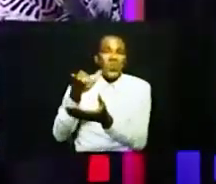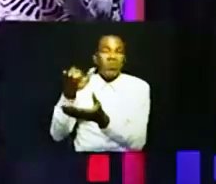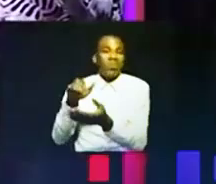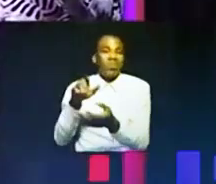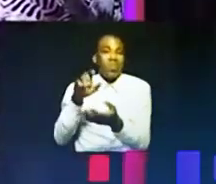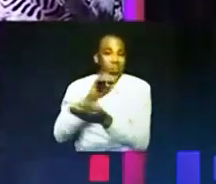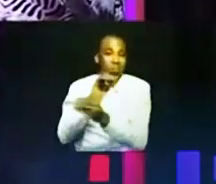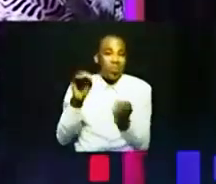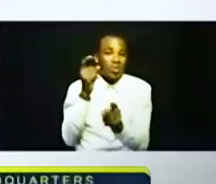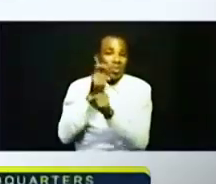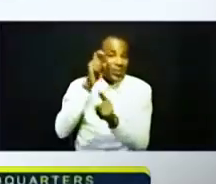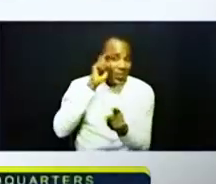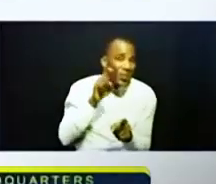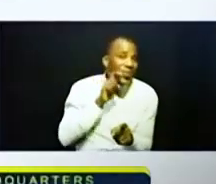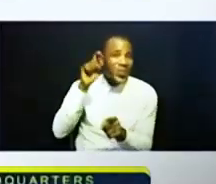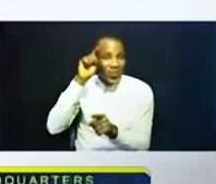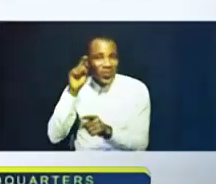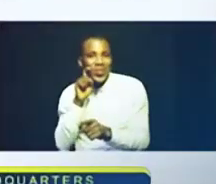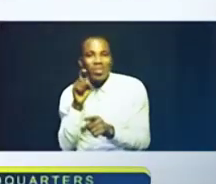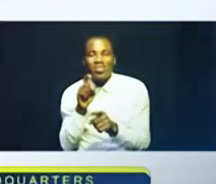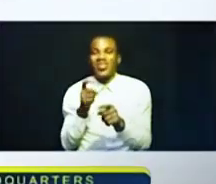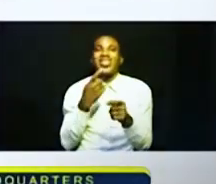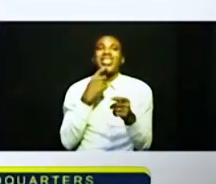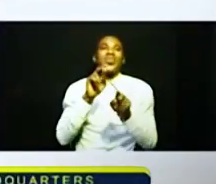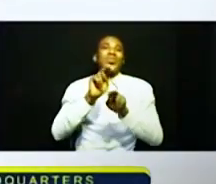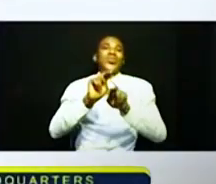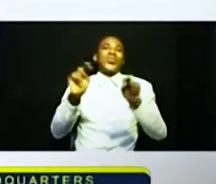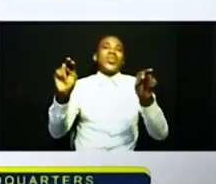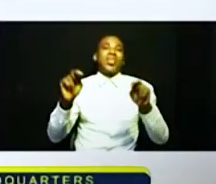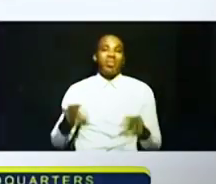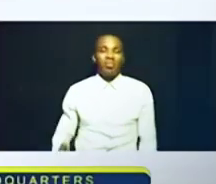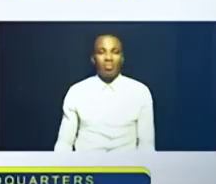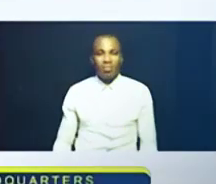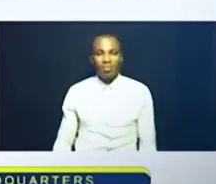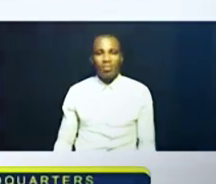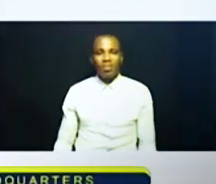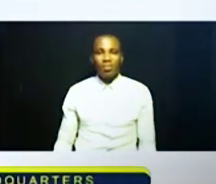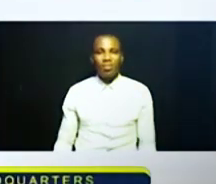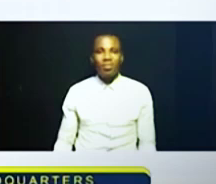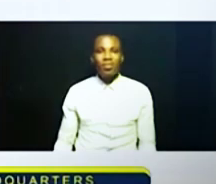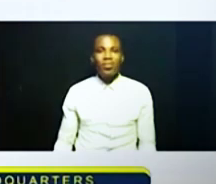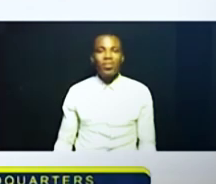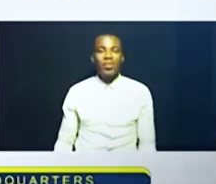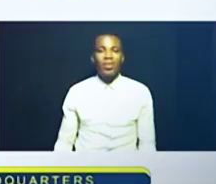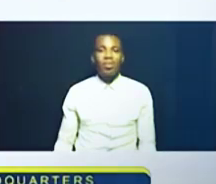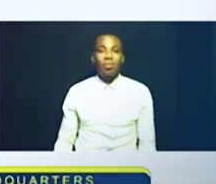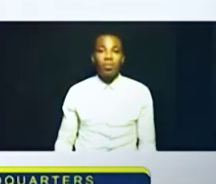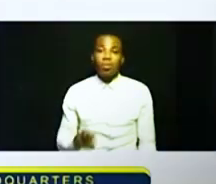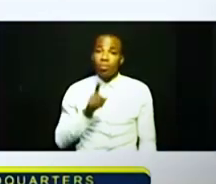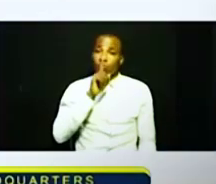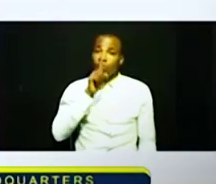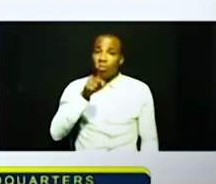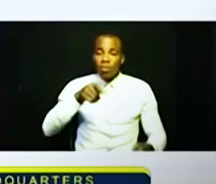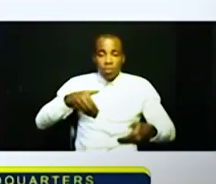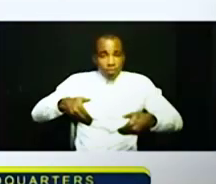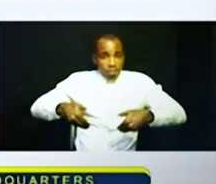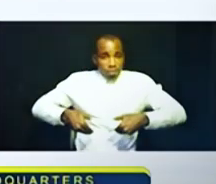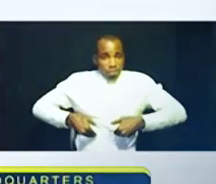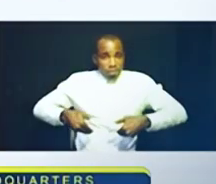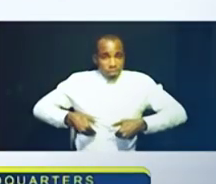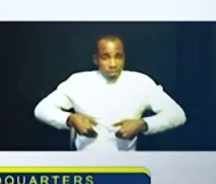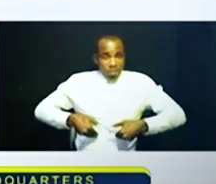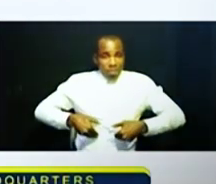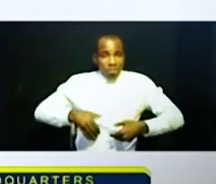off as a universal and inevitable fact of life. Ye mrante ne maba won ware